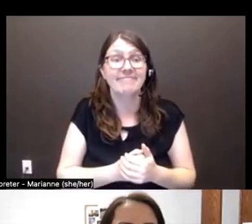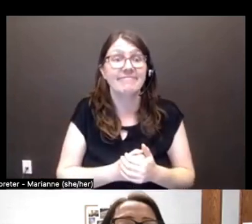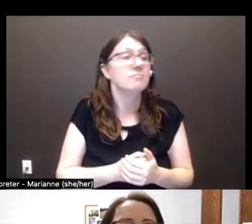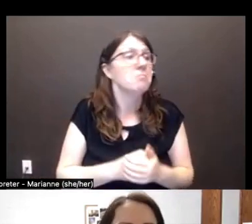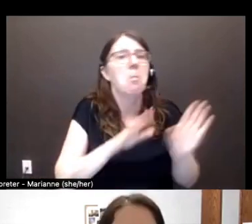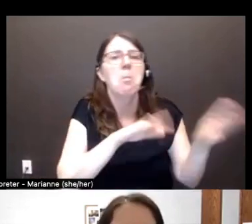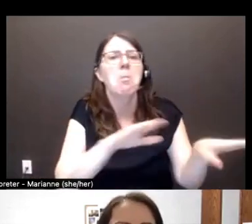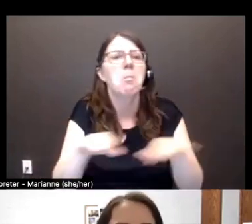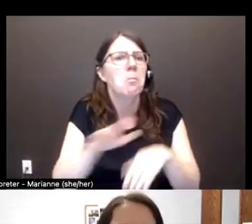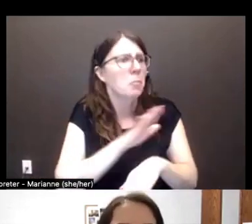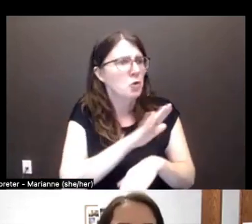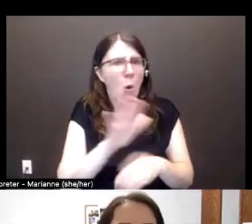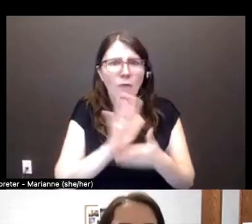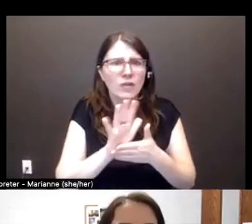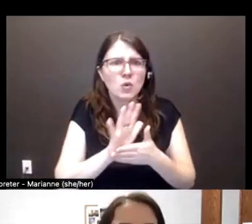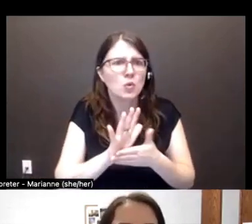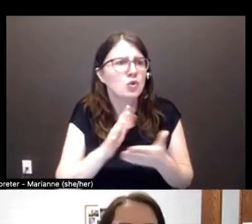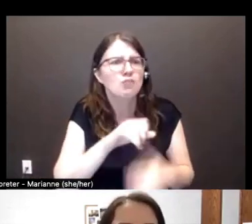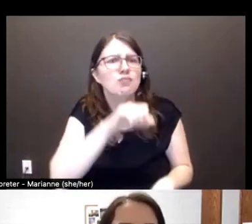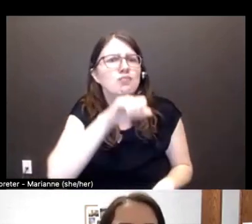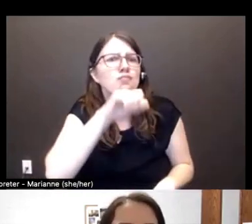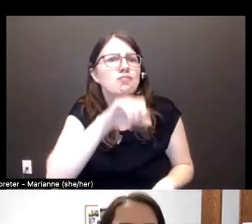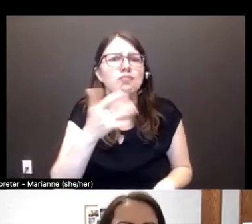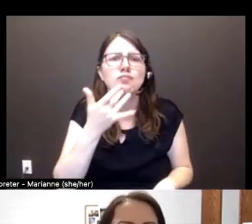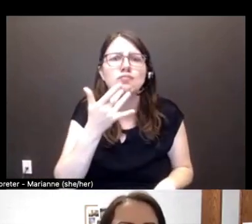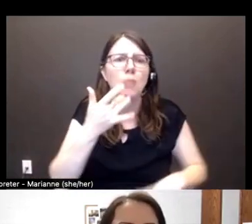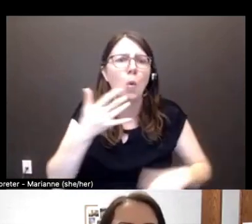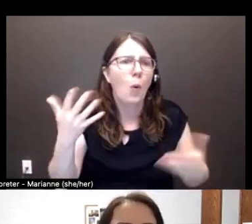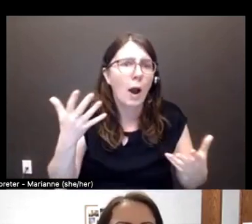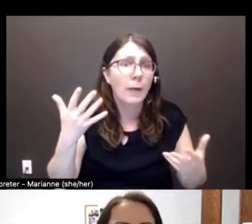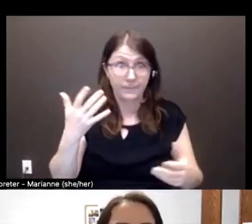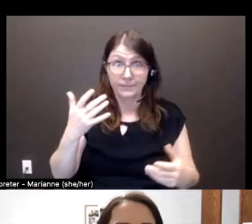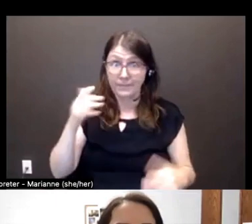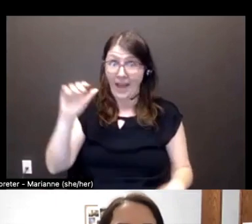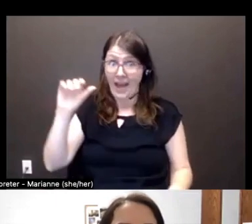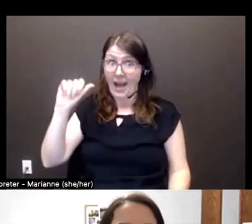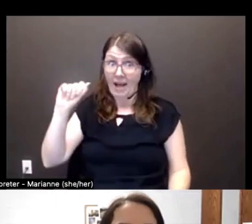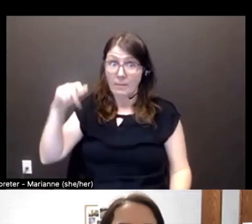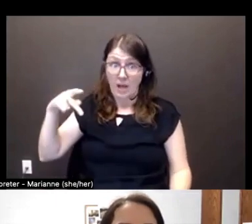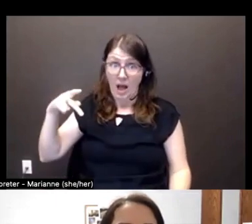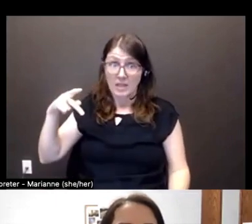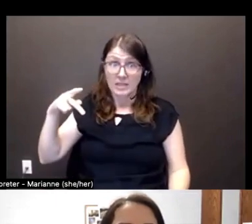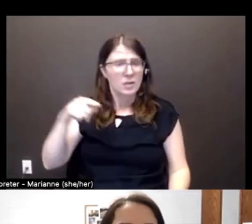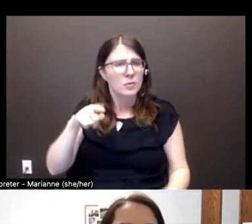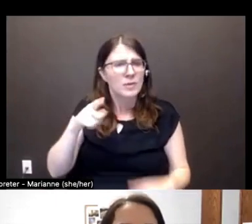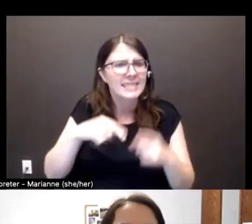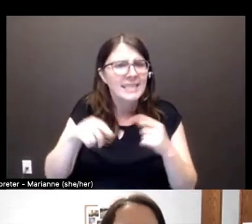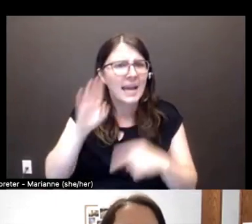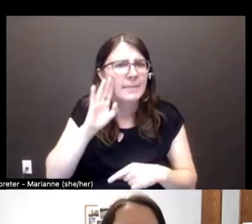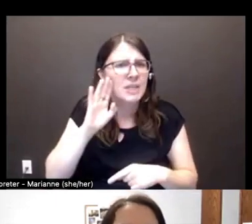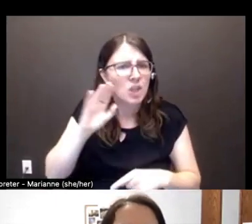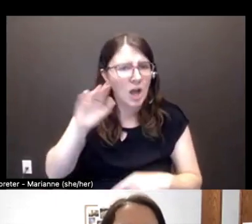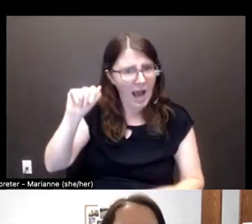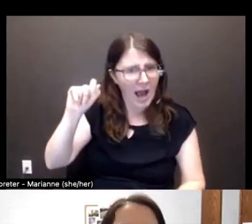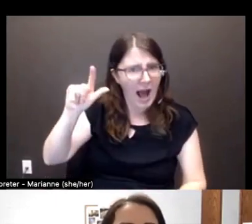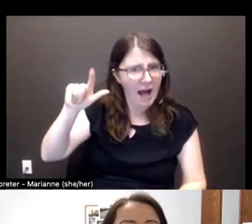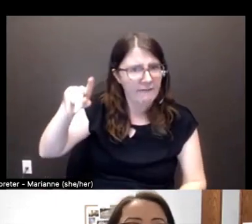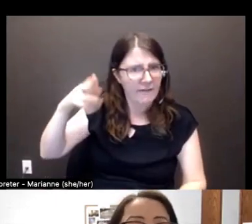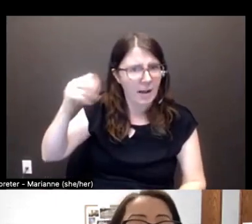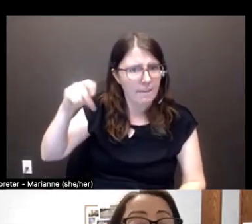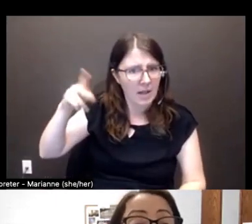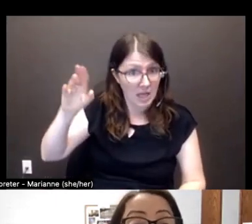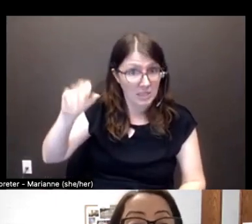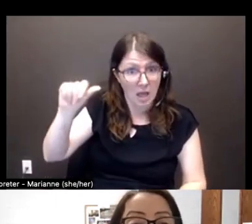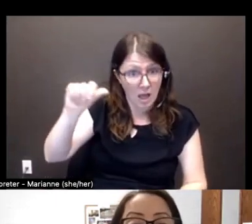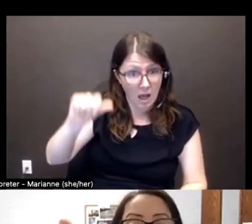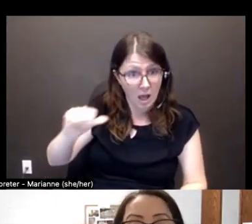for us, as we are exploring TikTok, for example, we look for math videos and other tips that are very interesting and